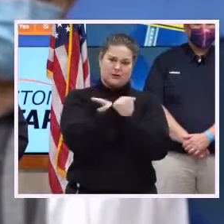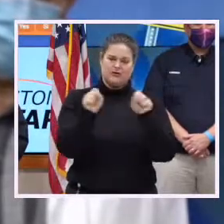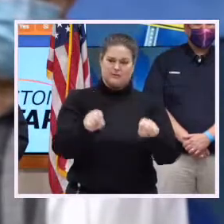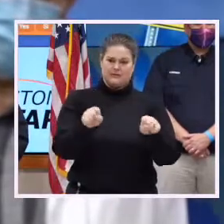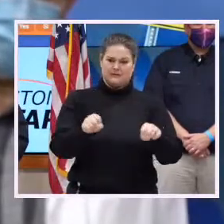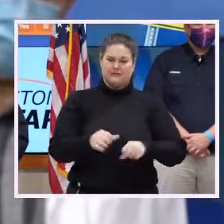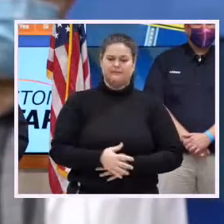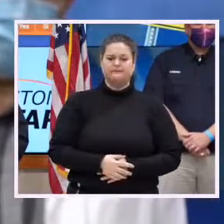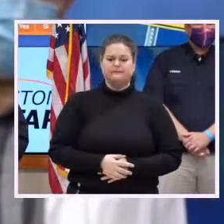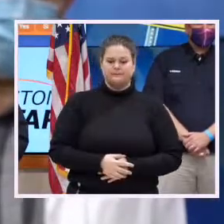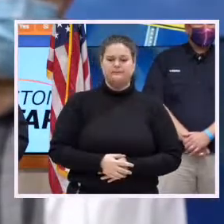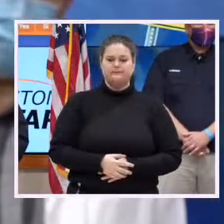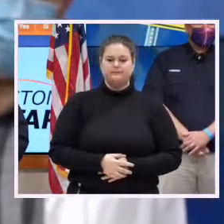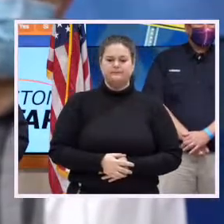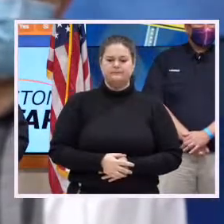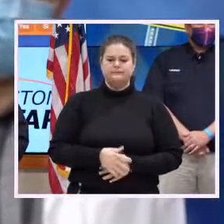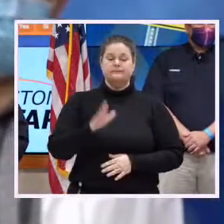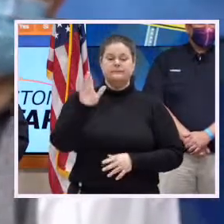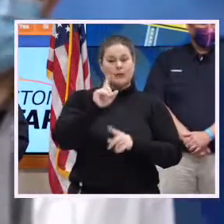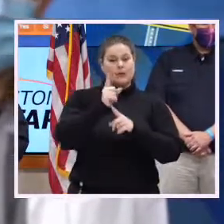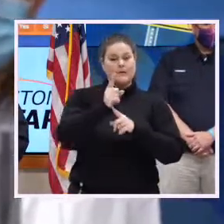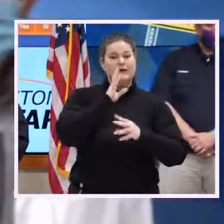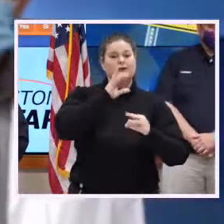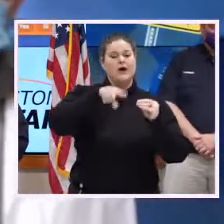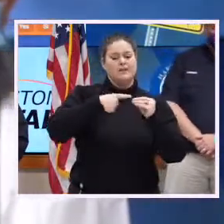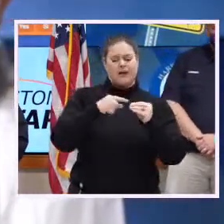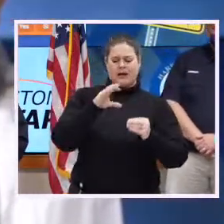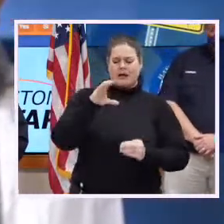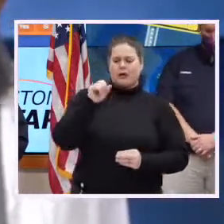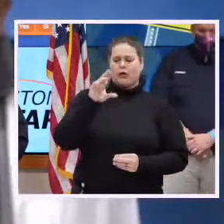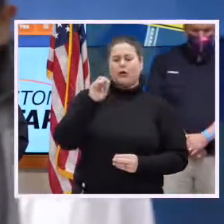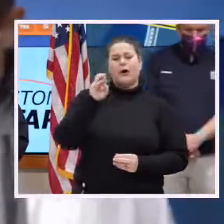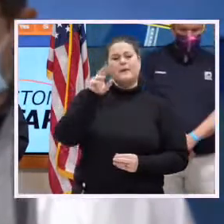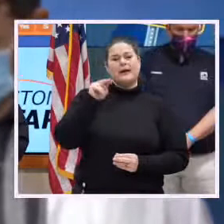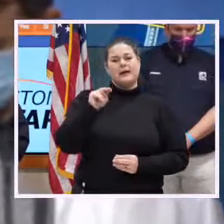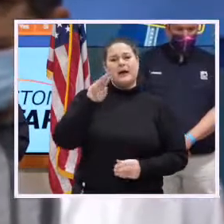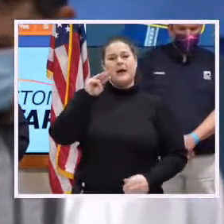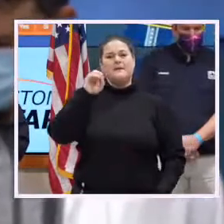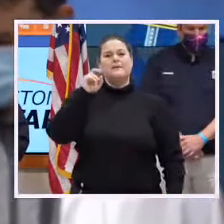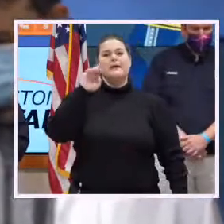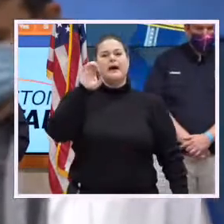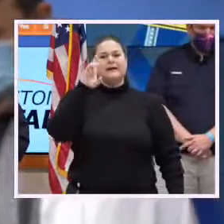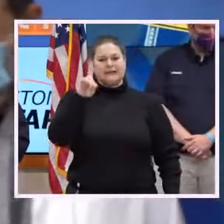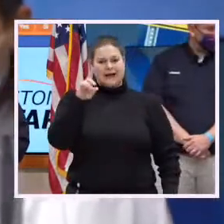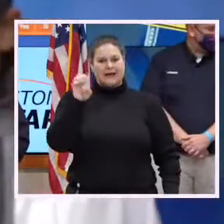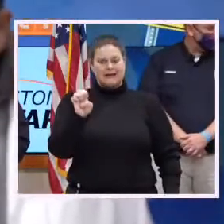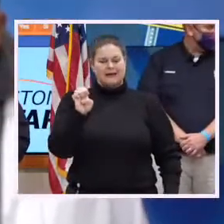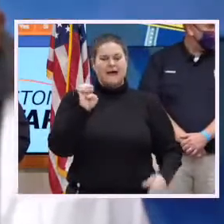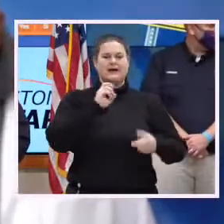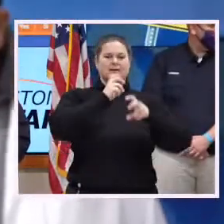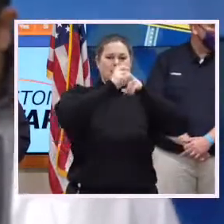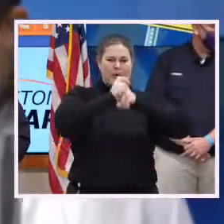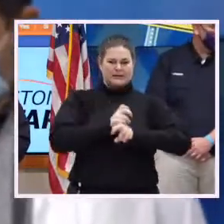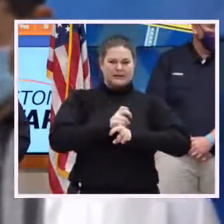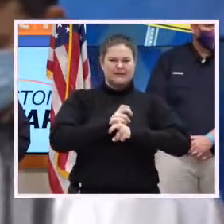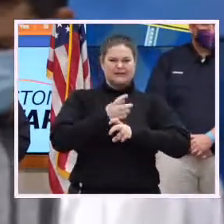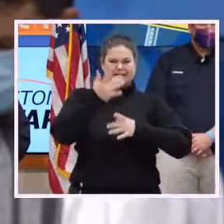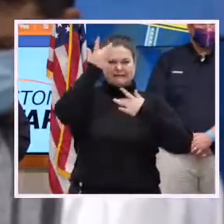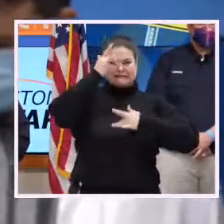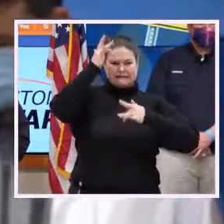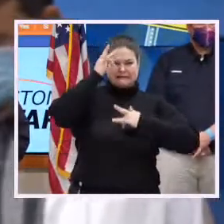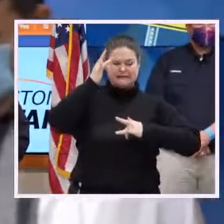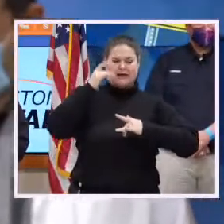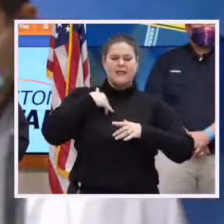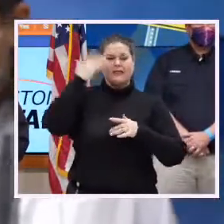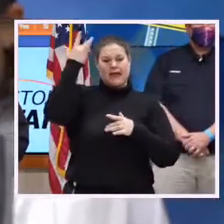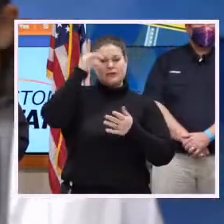Let me take a minute to raise the alarm about carbon monoxide poisoning. And that's why Dr. Prater is here as well. Chief Christensen